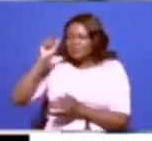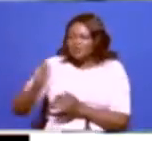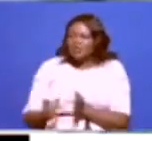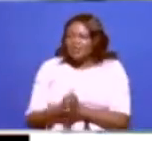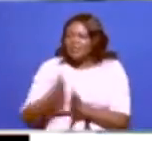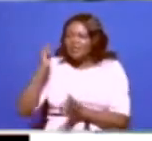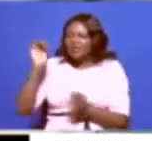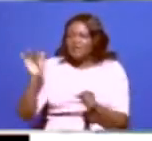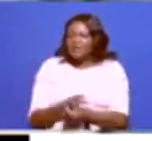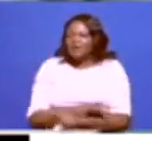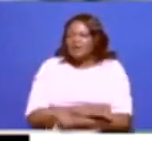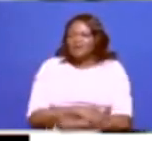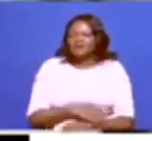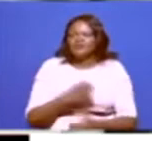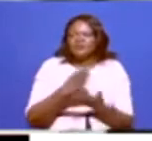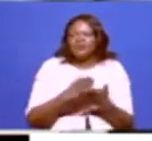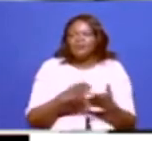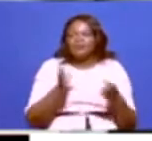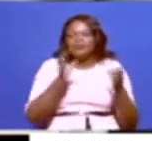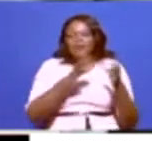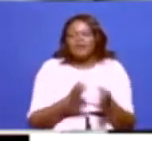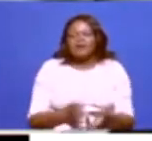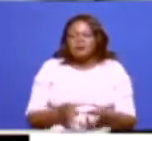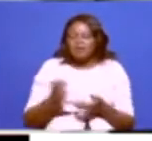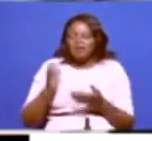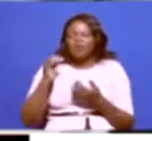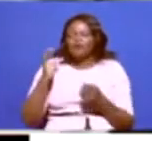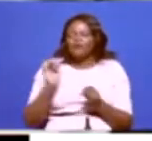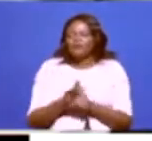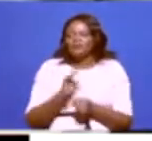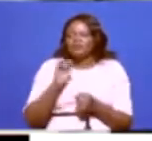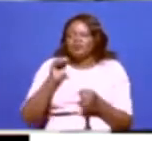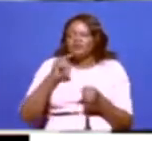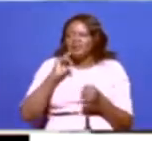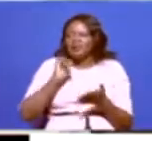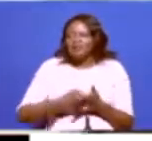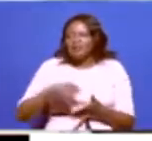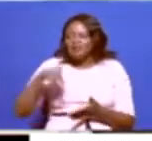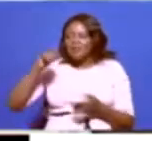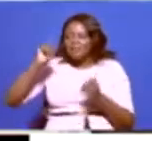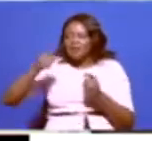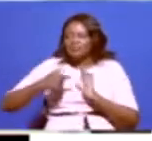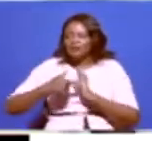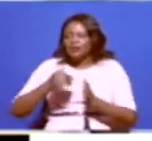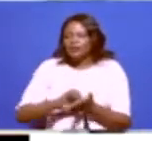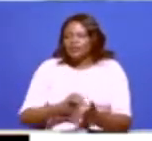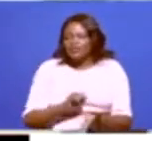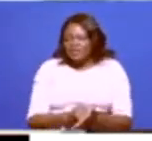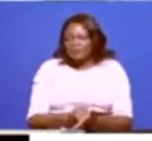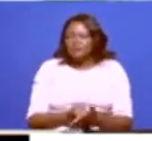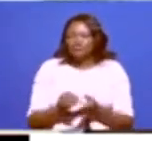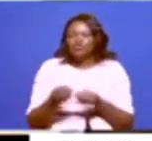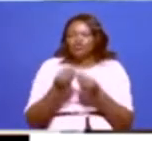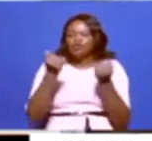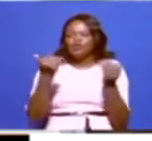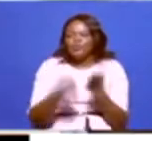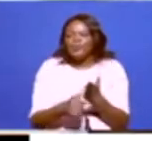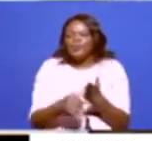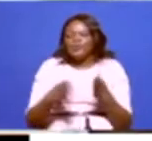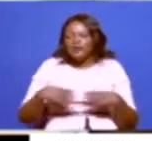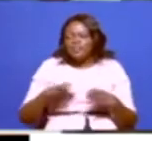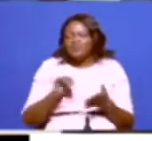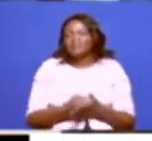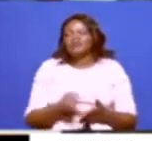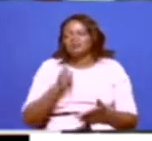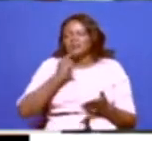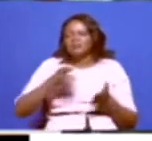nzima. A section of party hopefuls argues that PAA must demonstrate that it speaks to the needs of the people it purports to